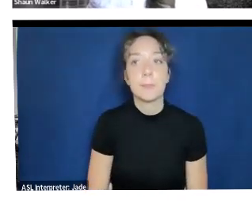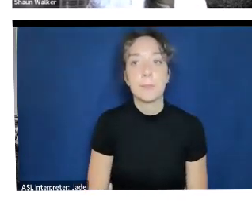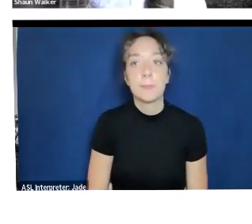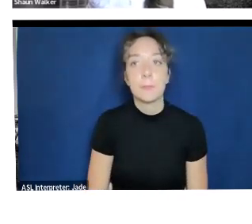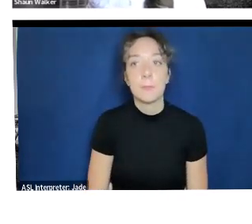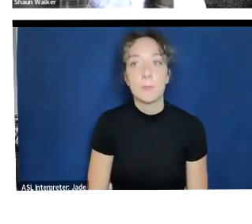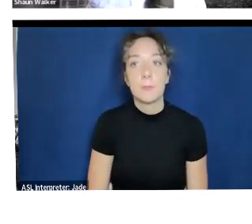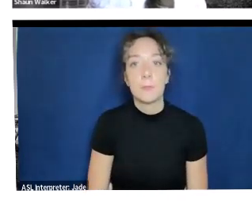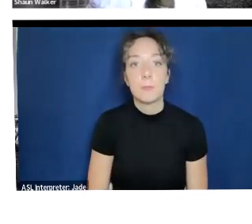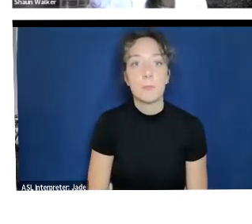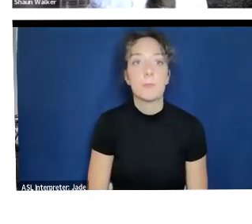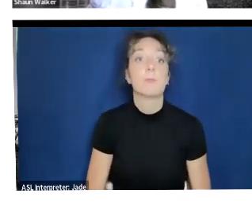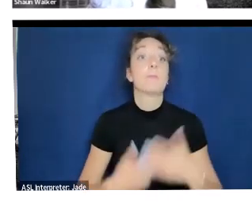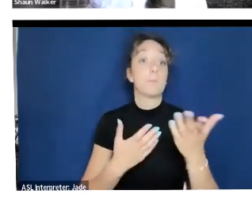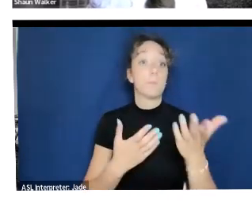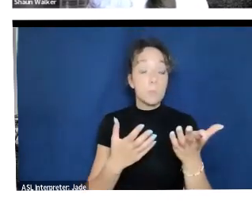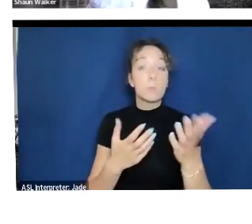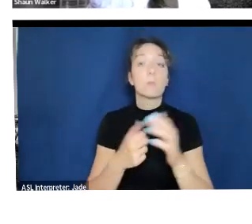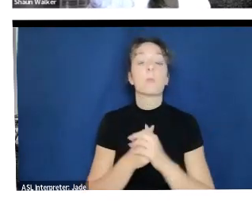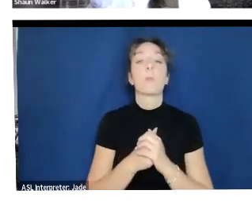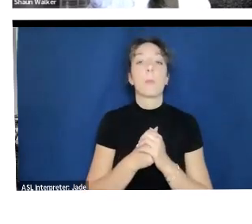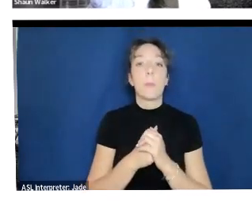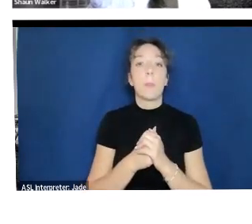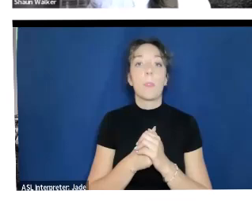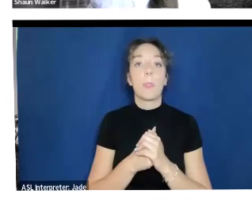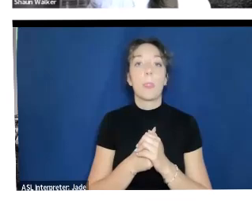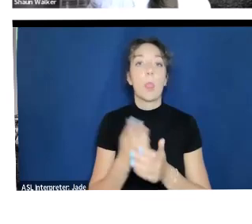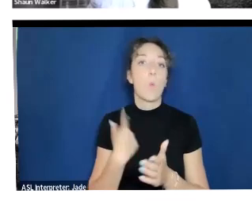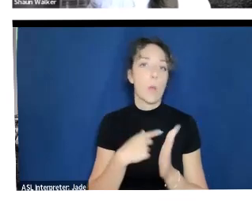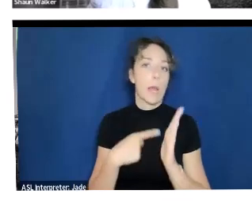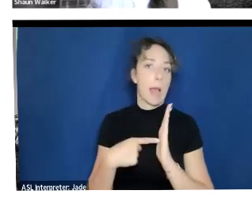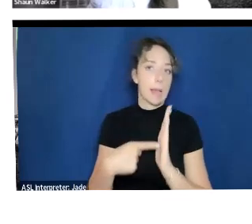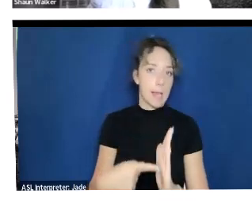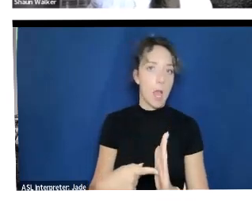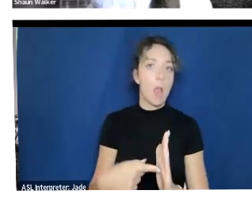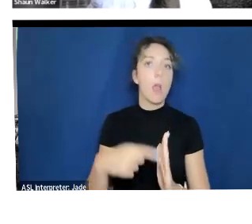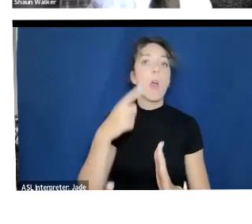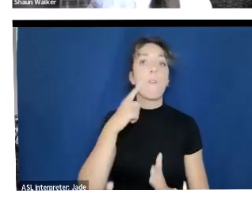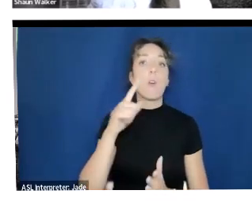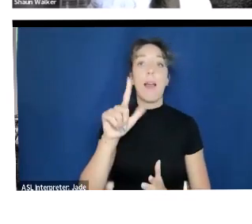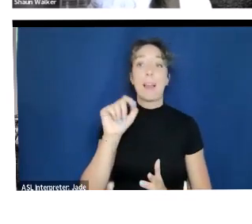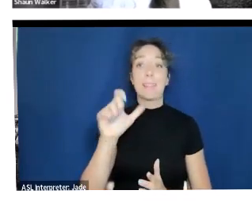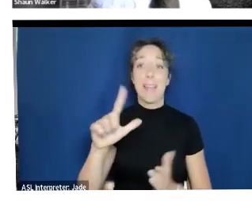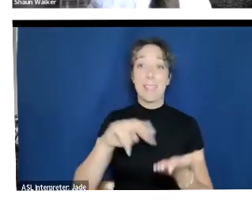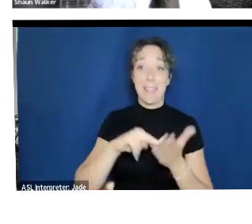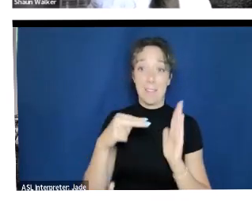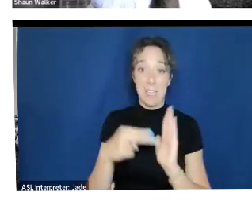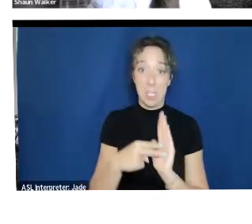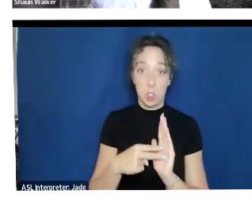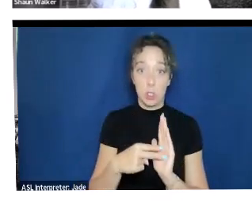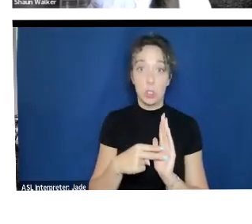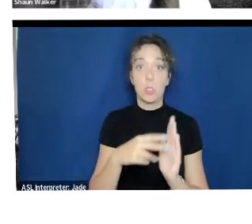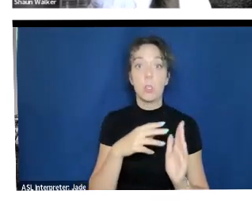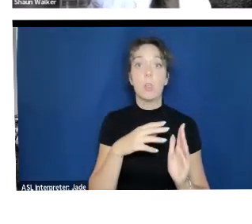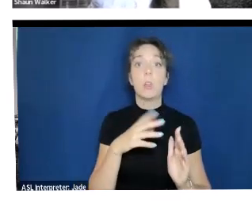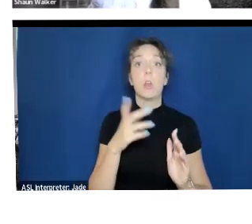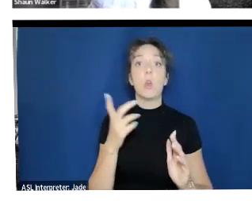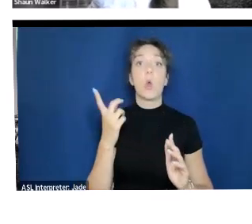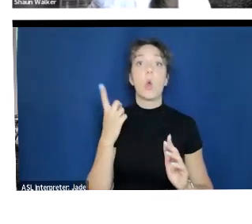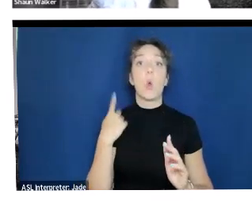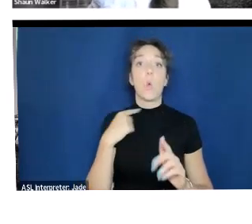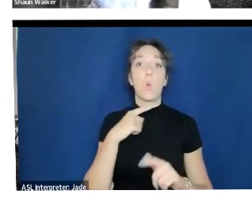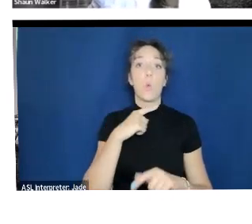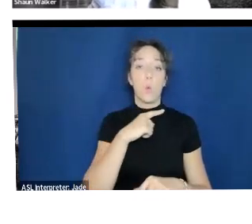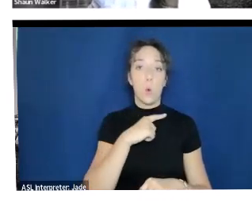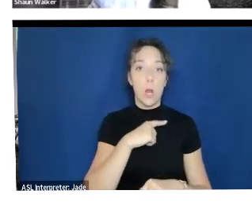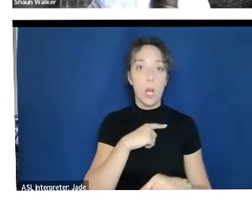With that, we highlight for the LTEL definitions, and we are placing out a flash. Again,